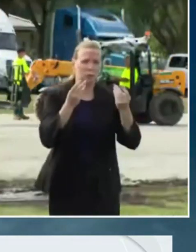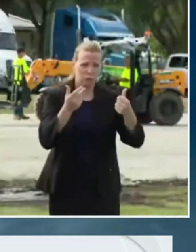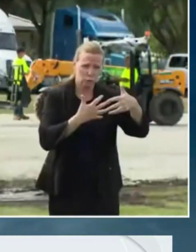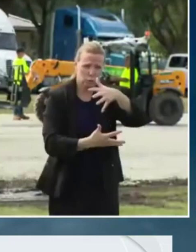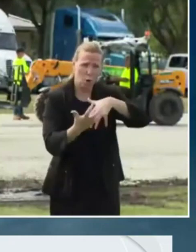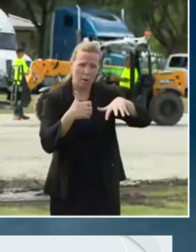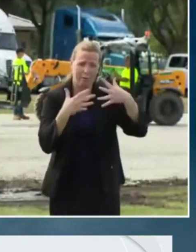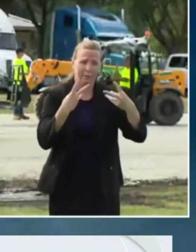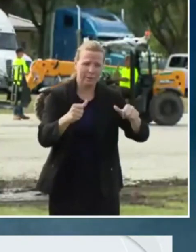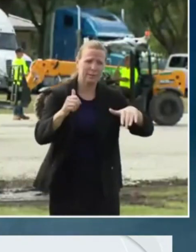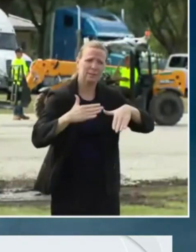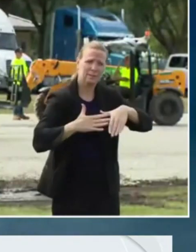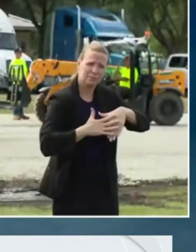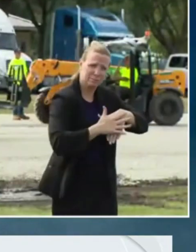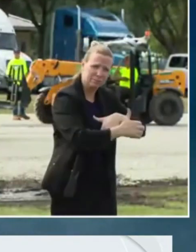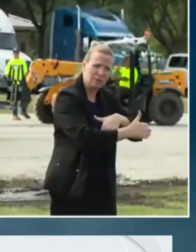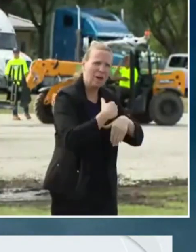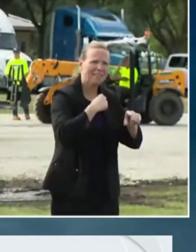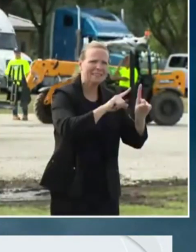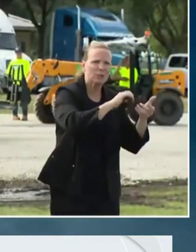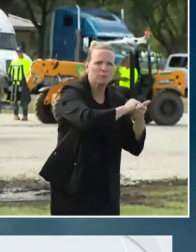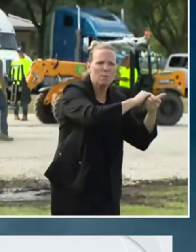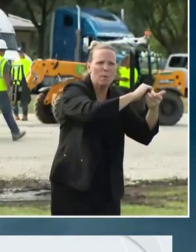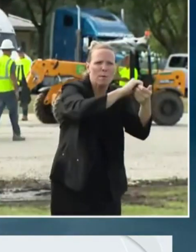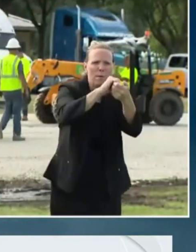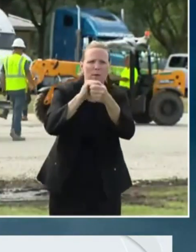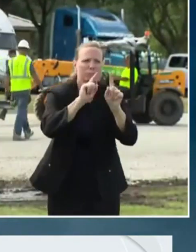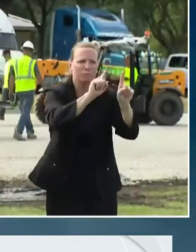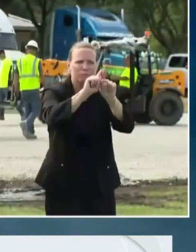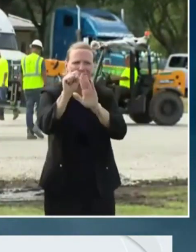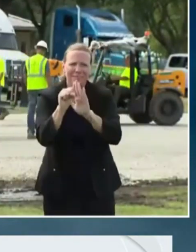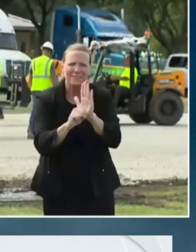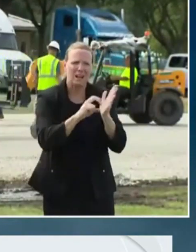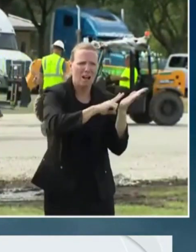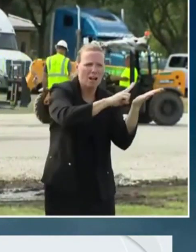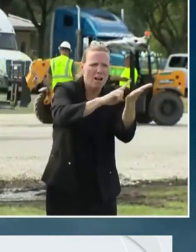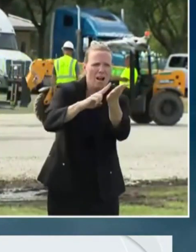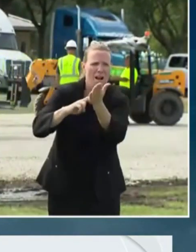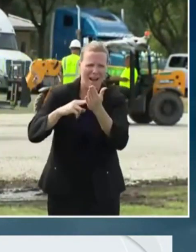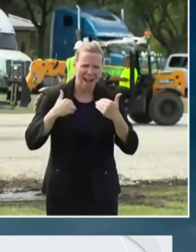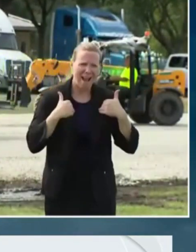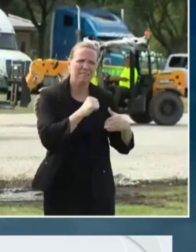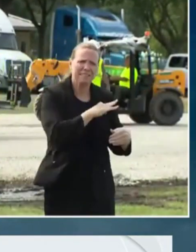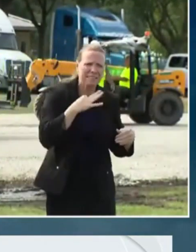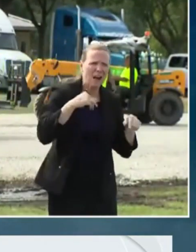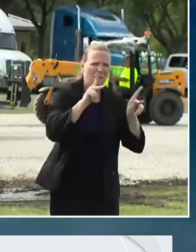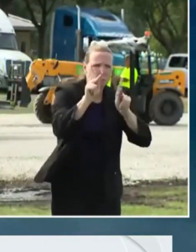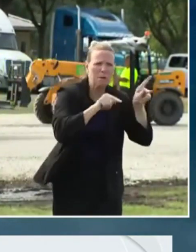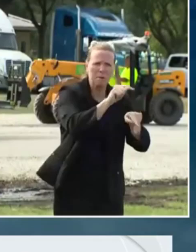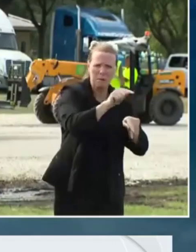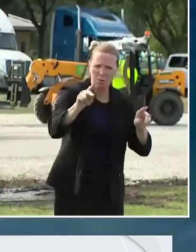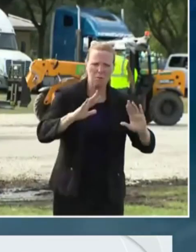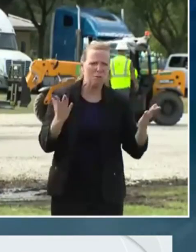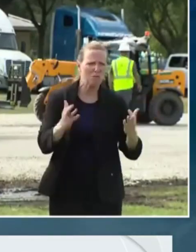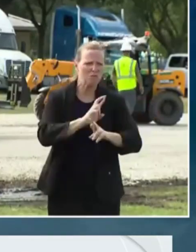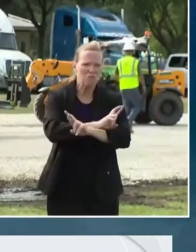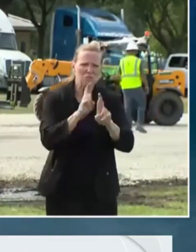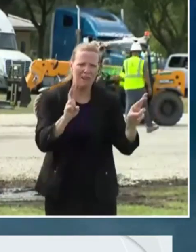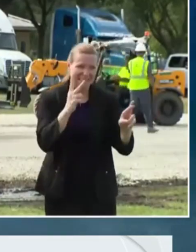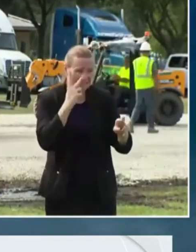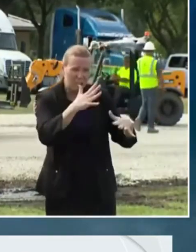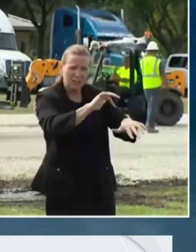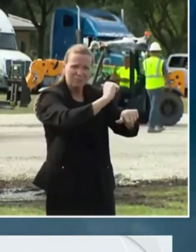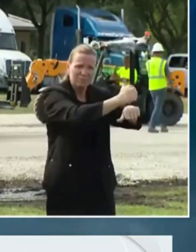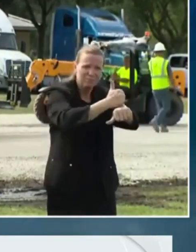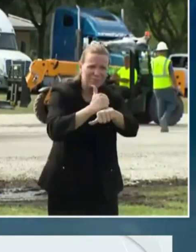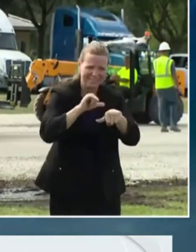have different partners that the state contracts with. They have personnel, I think, as you see, they camp out here. This is where